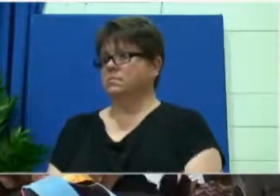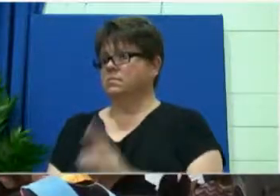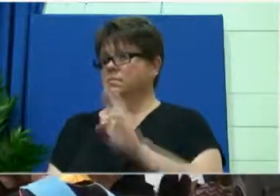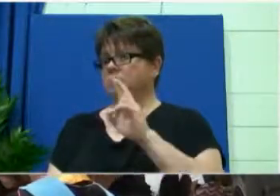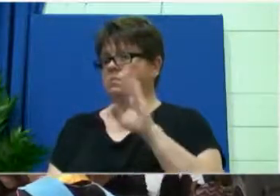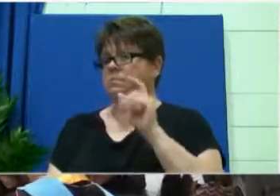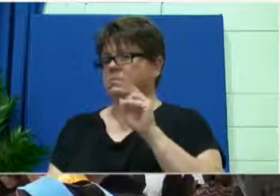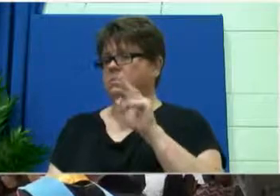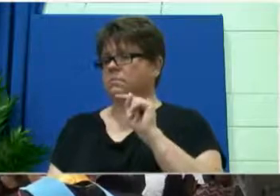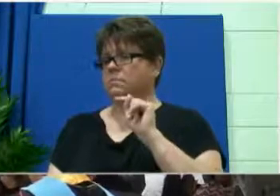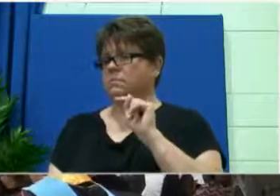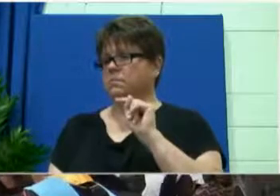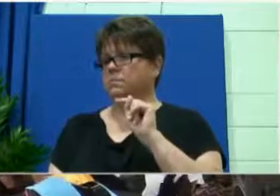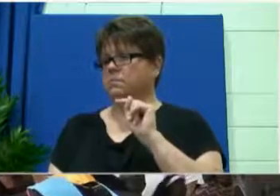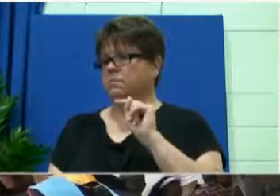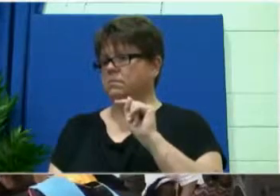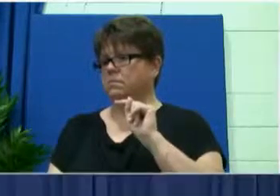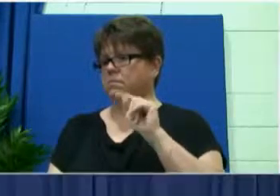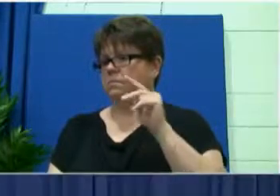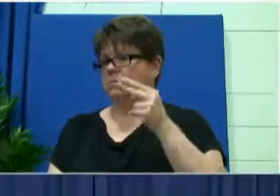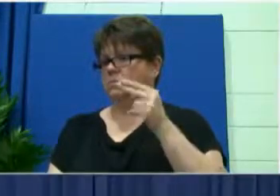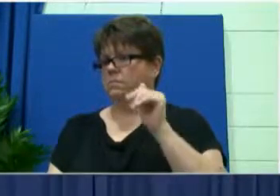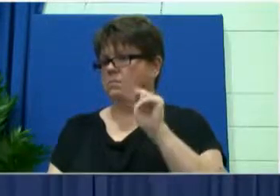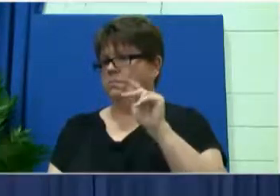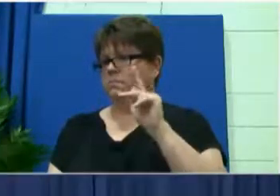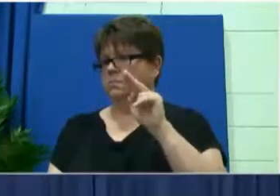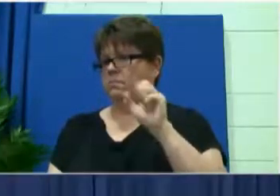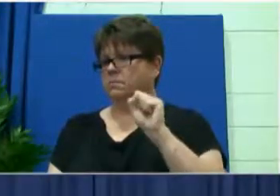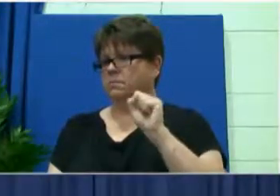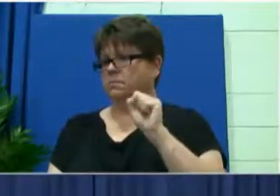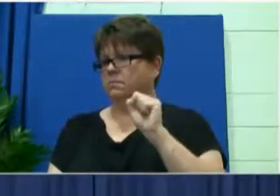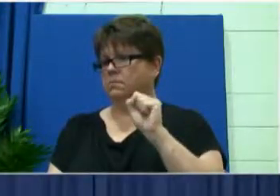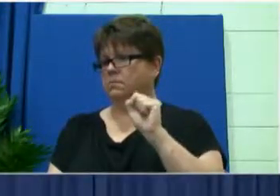Robert Andrew Hankins, Associate in Science.